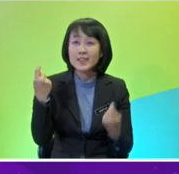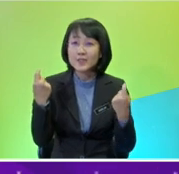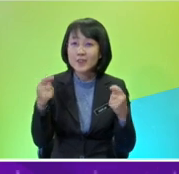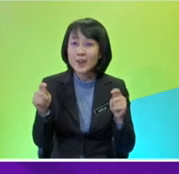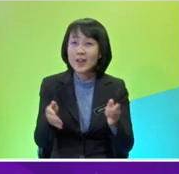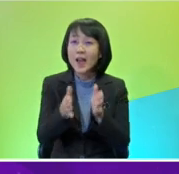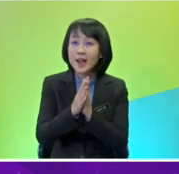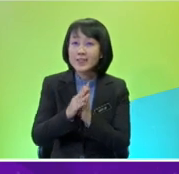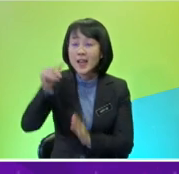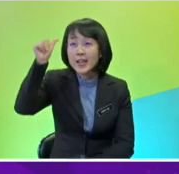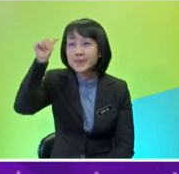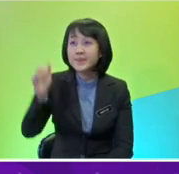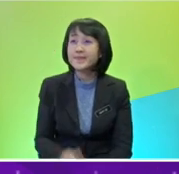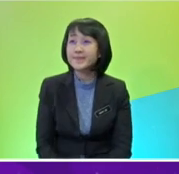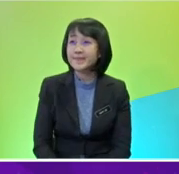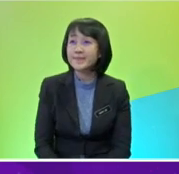go.